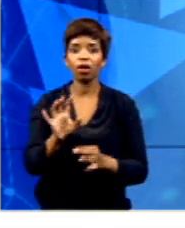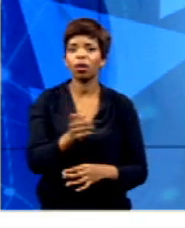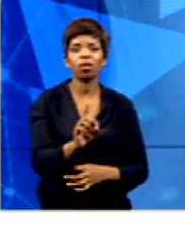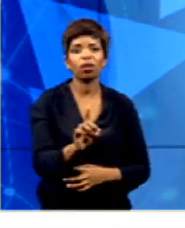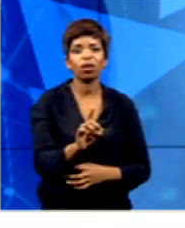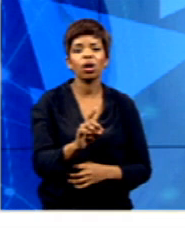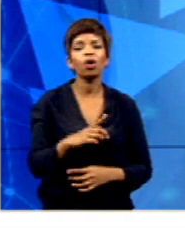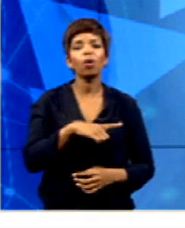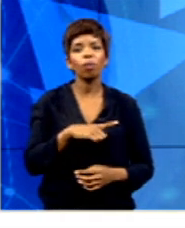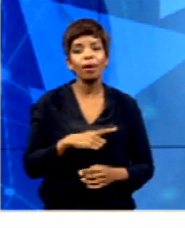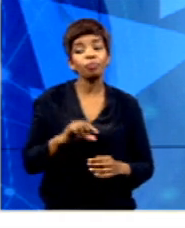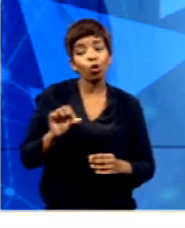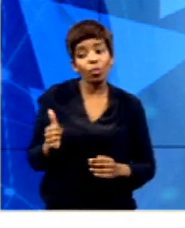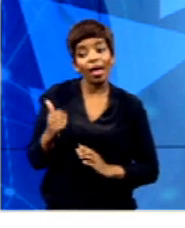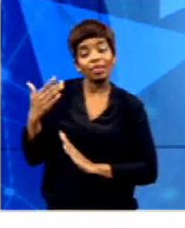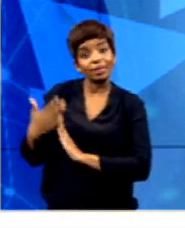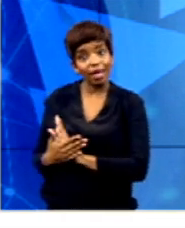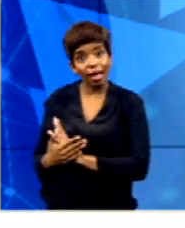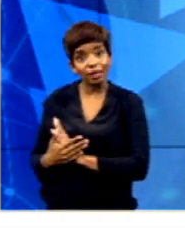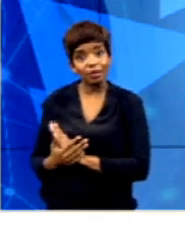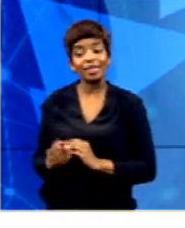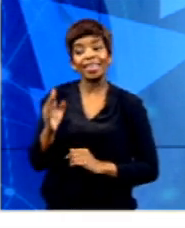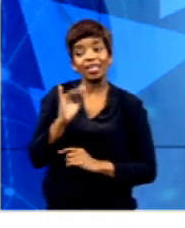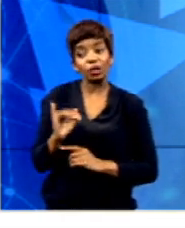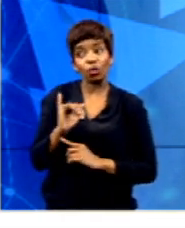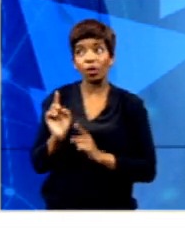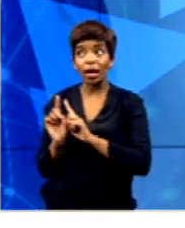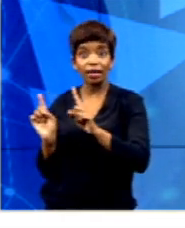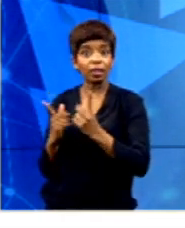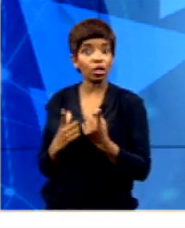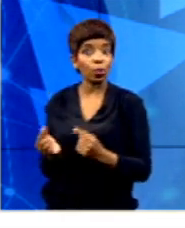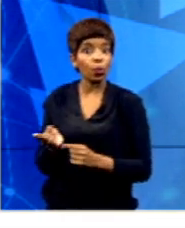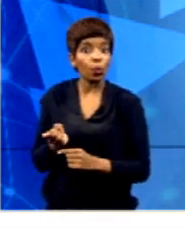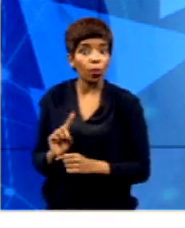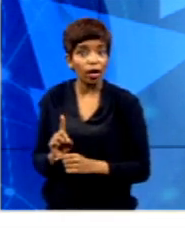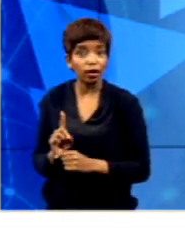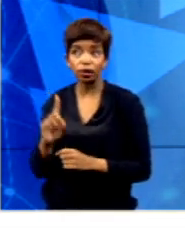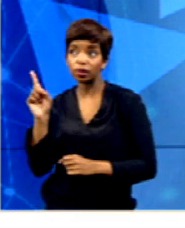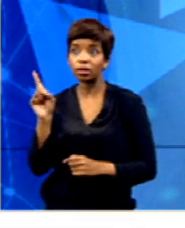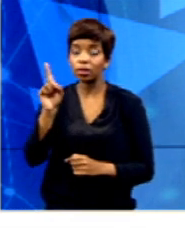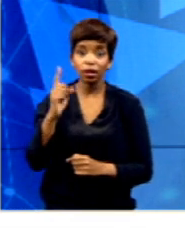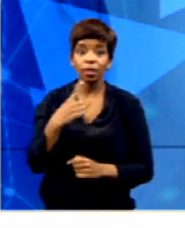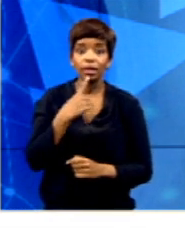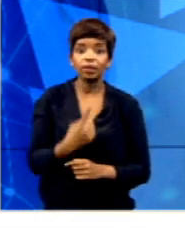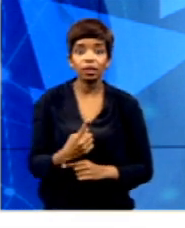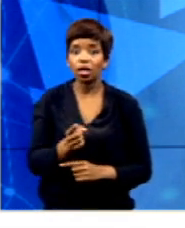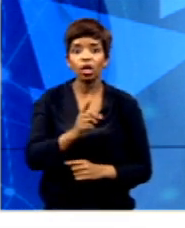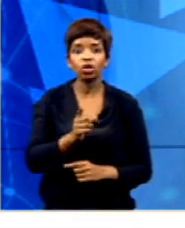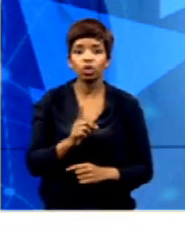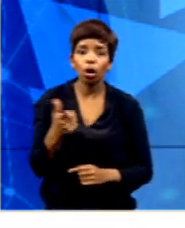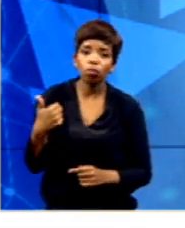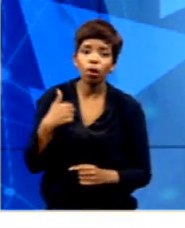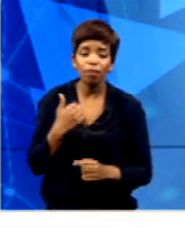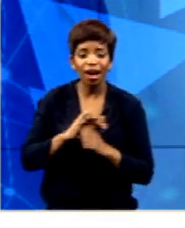other hand, what we're seeing is insurers saying to people that phone them, their consumers, no, you're not covered. For example,